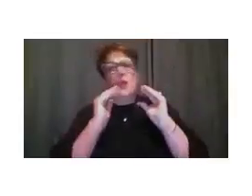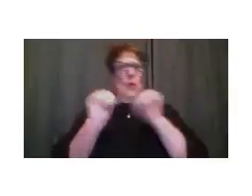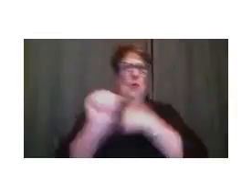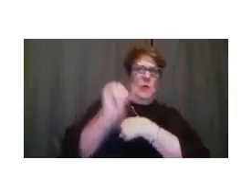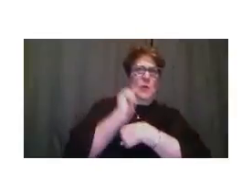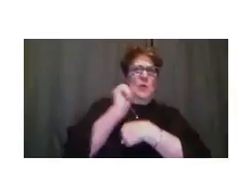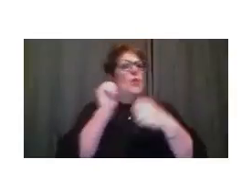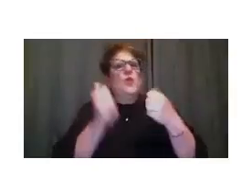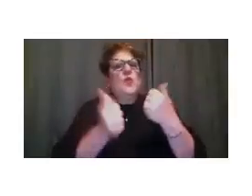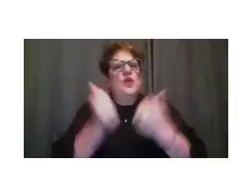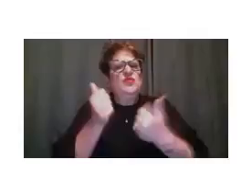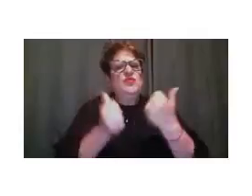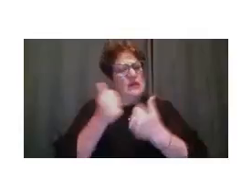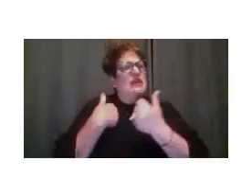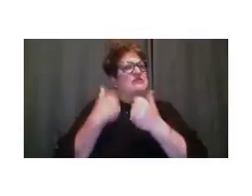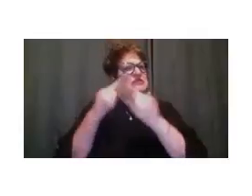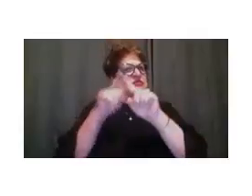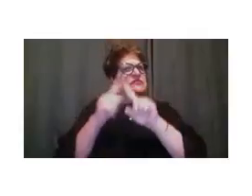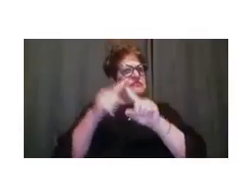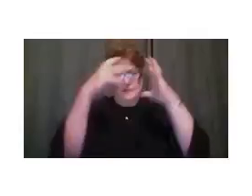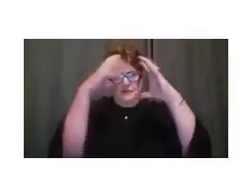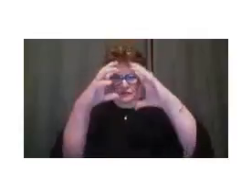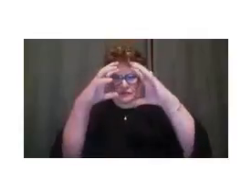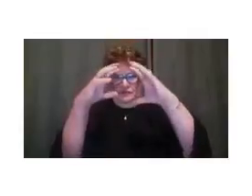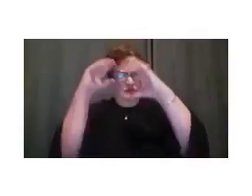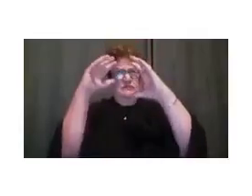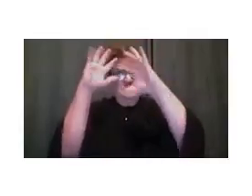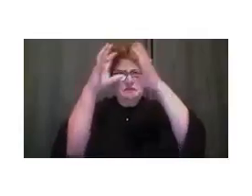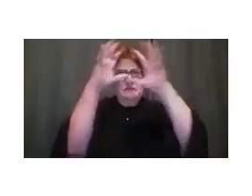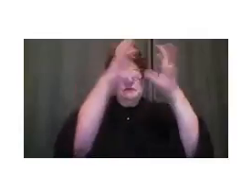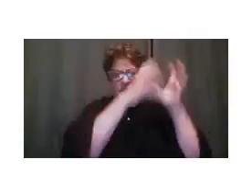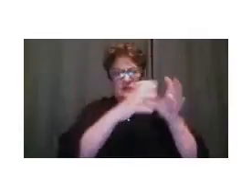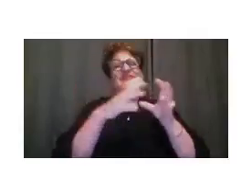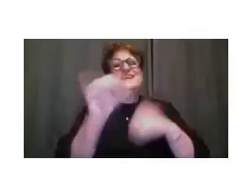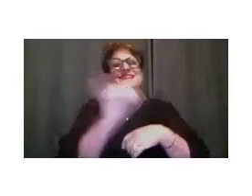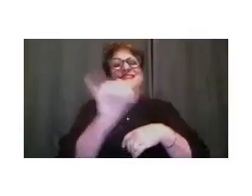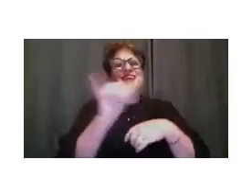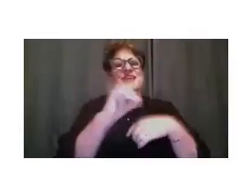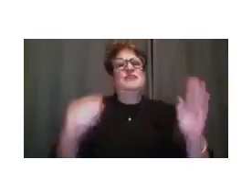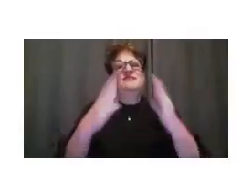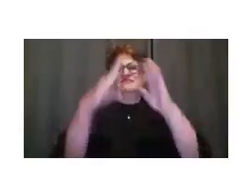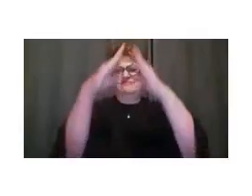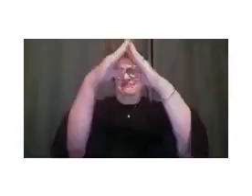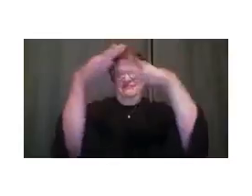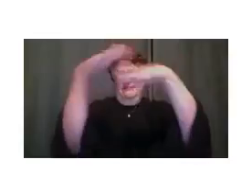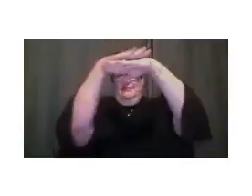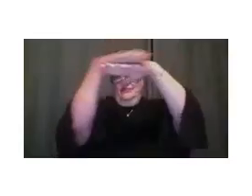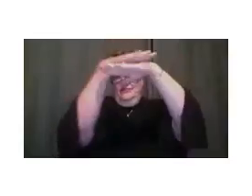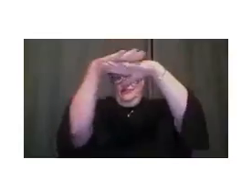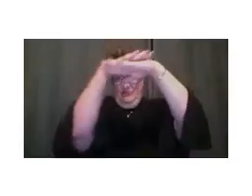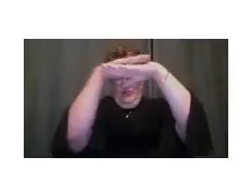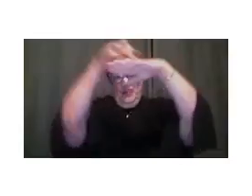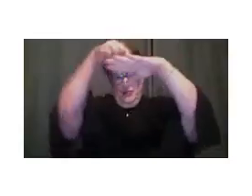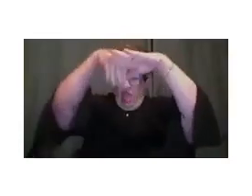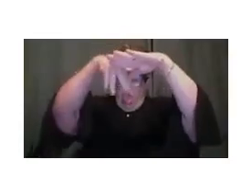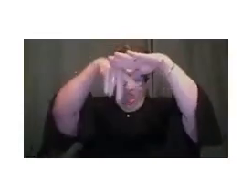and many other categories. It is very much like the glacier you see in this photo. We only see a very small amount of it, but it is